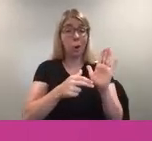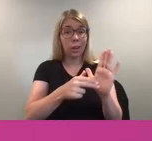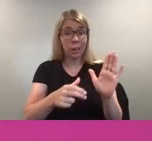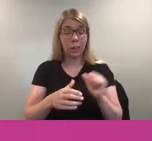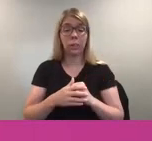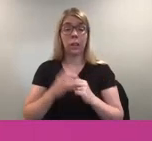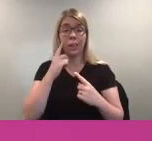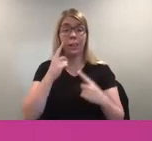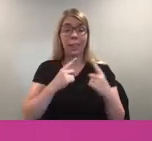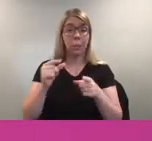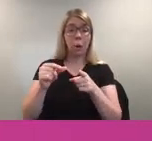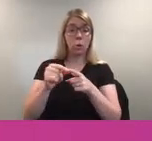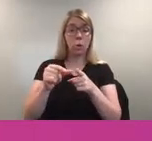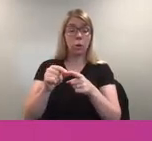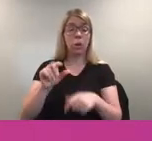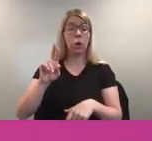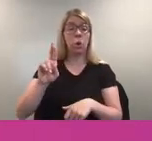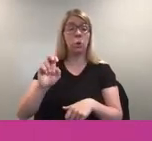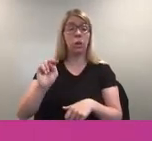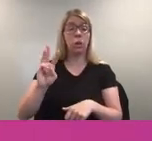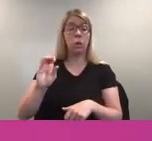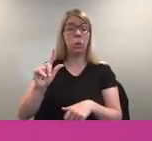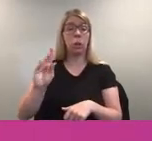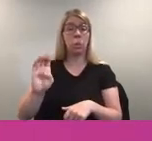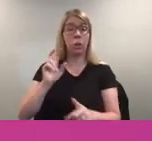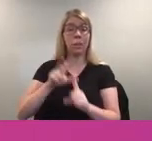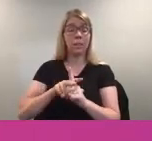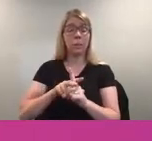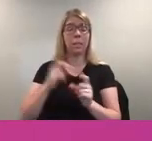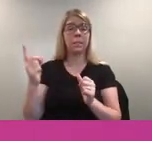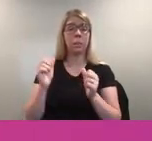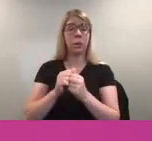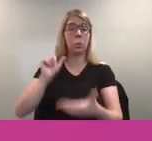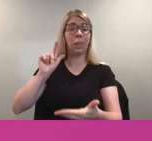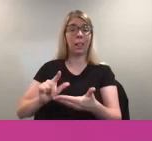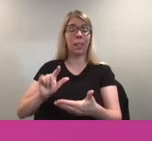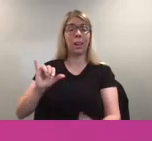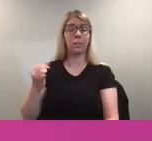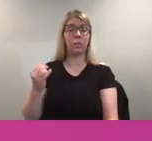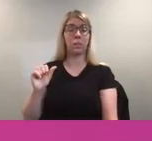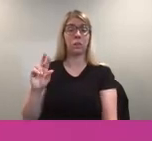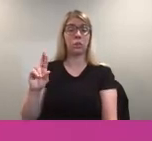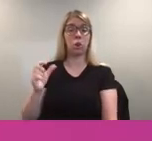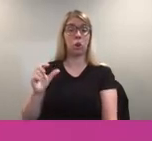renewable assignments, or something with less jargon. Yep.